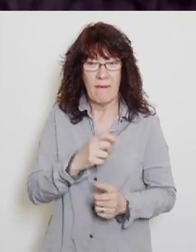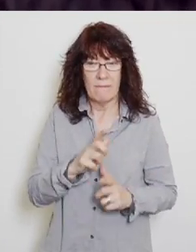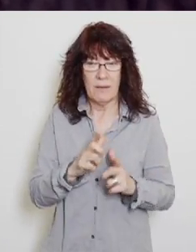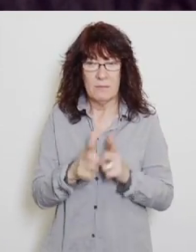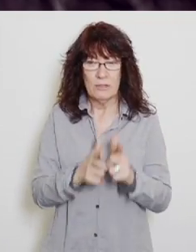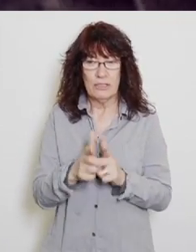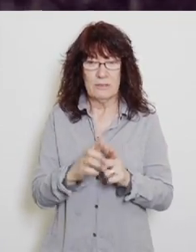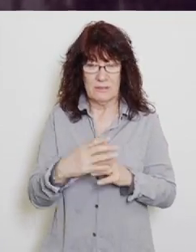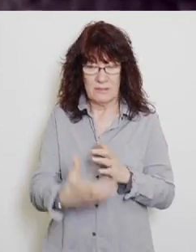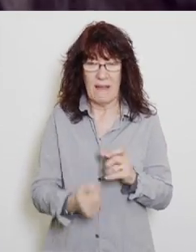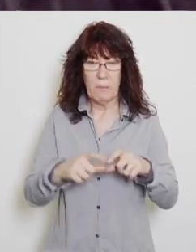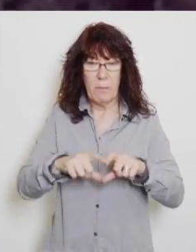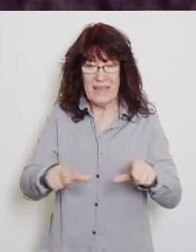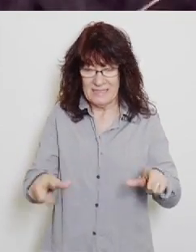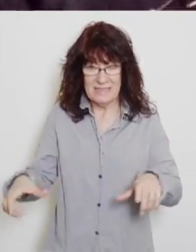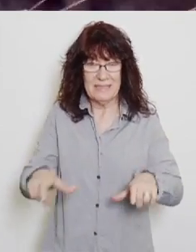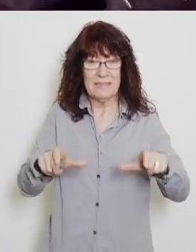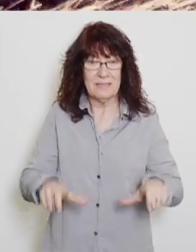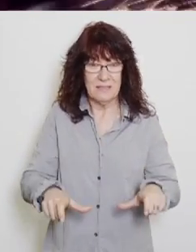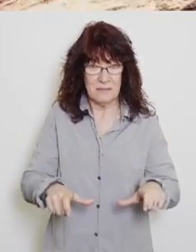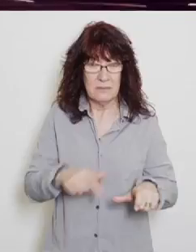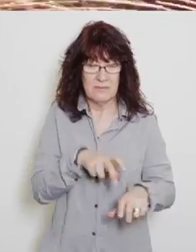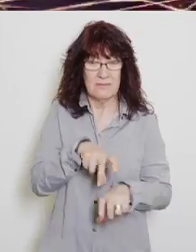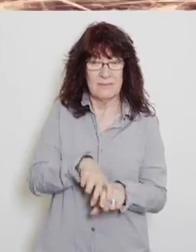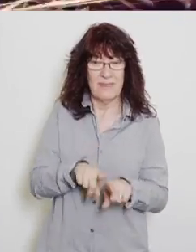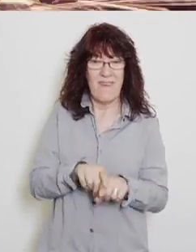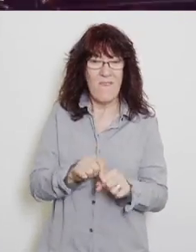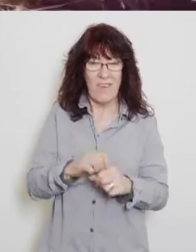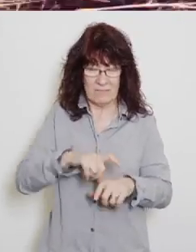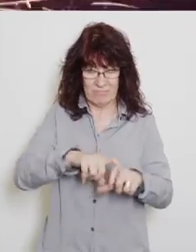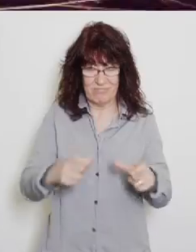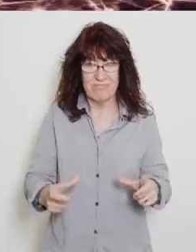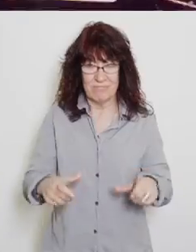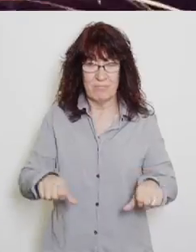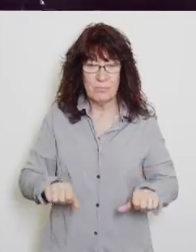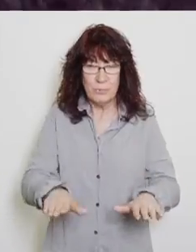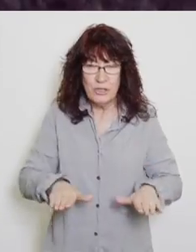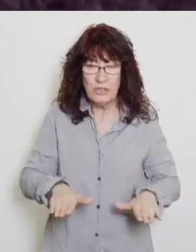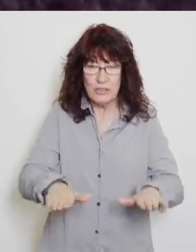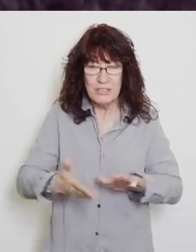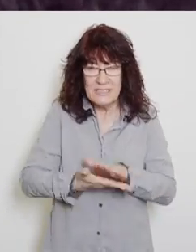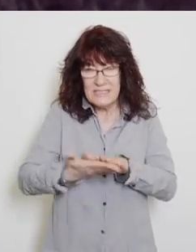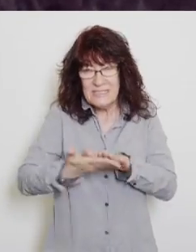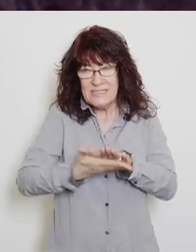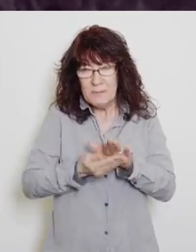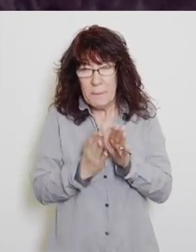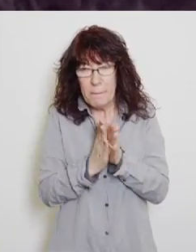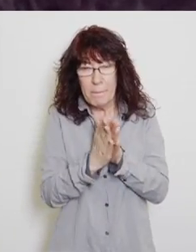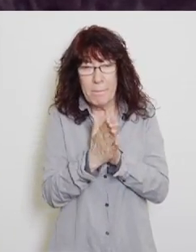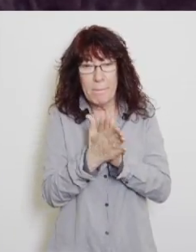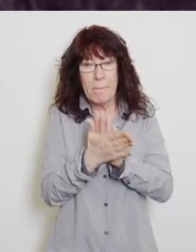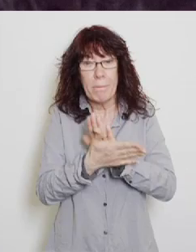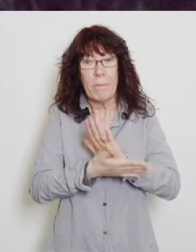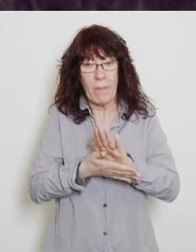The grinder sat astride a wooden horsing and pressed the blade onto a spinning grindstone. The leather driving